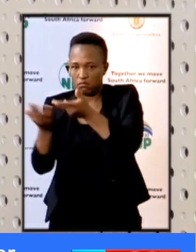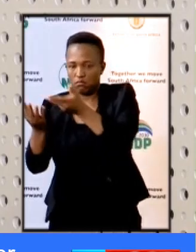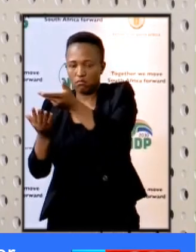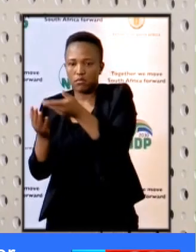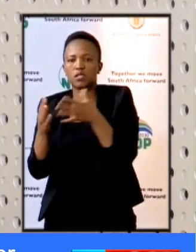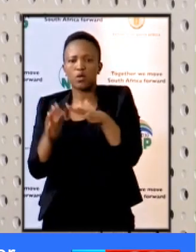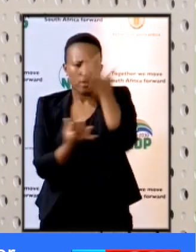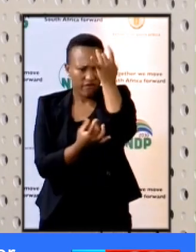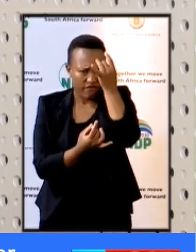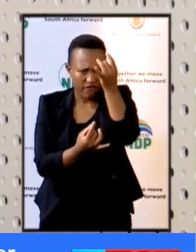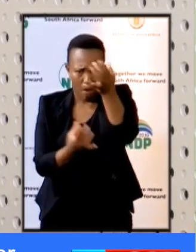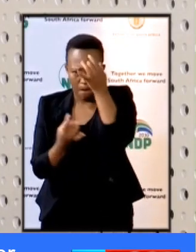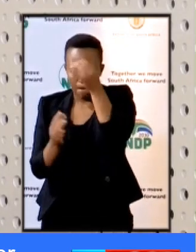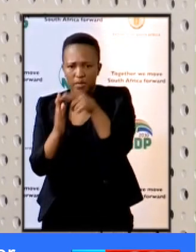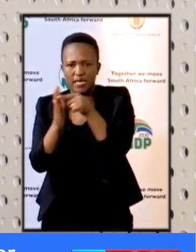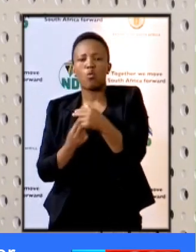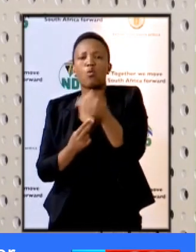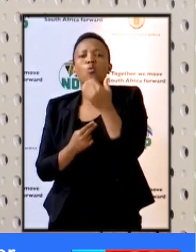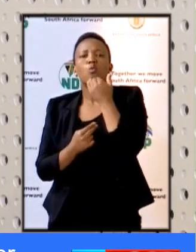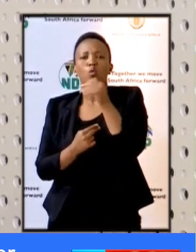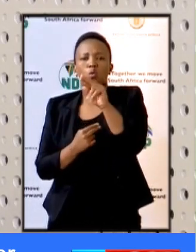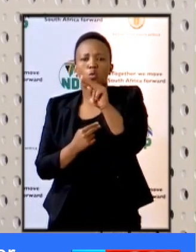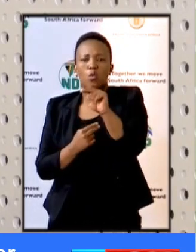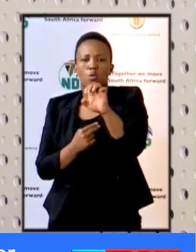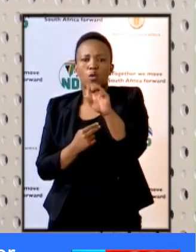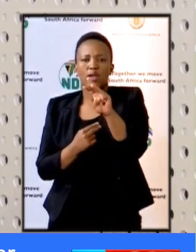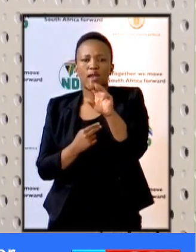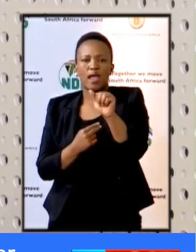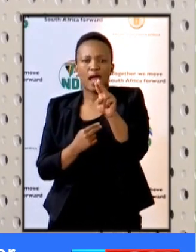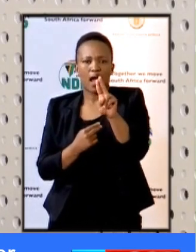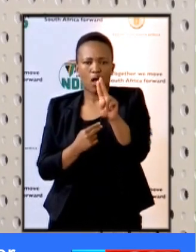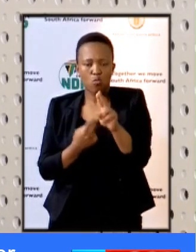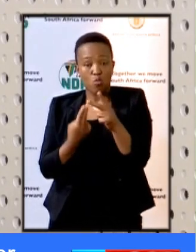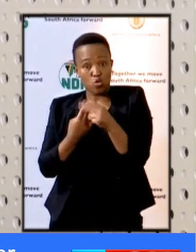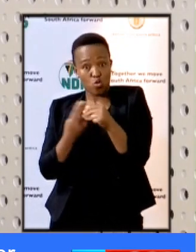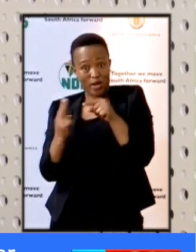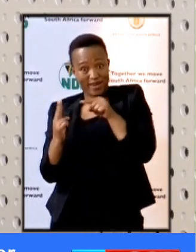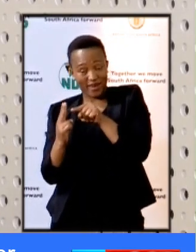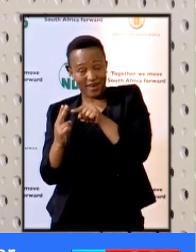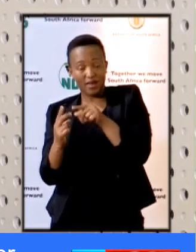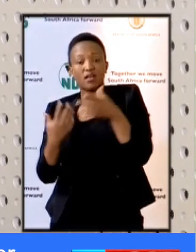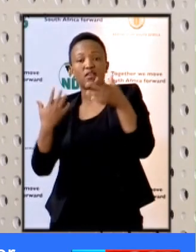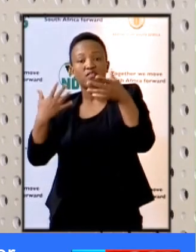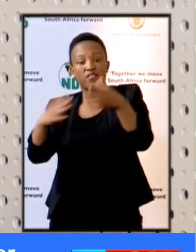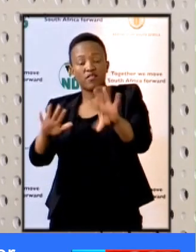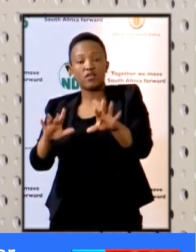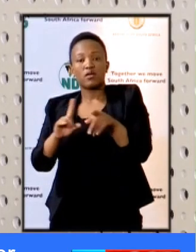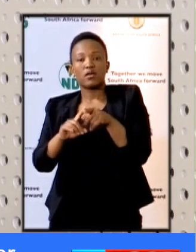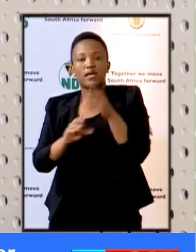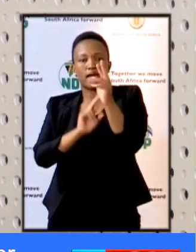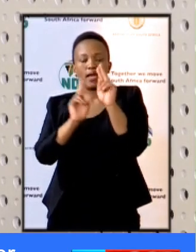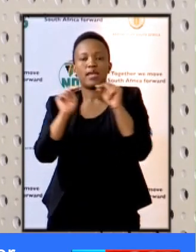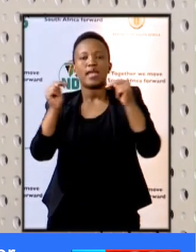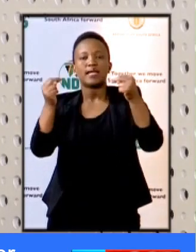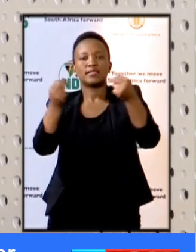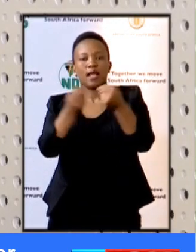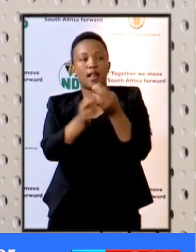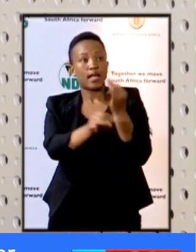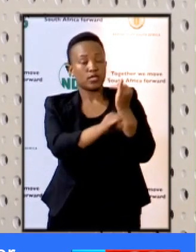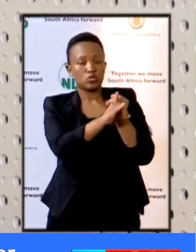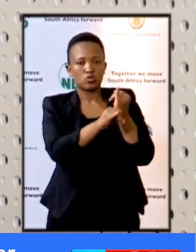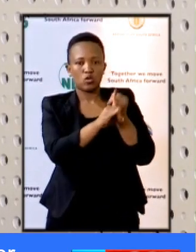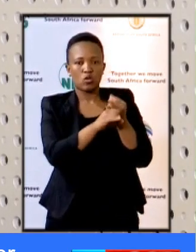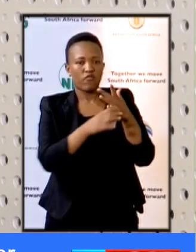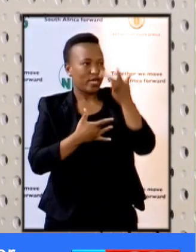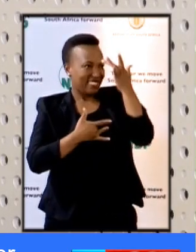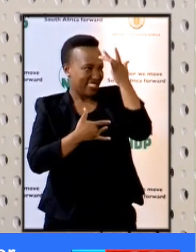how one of our trade unions, and working together with them, the National Institute for Communicable Diseases,